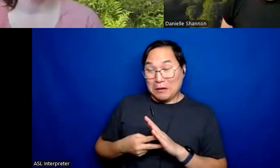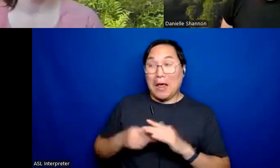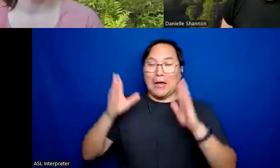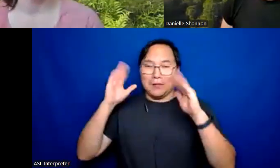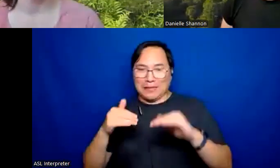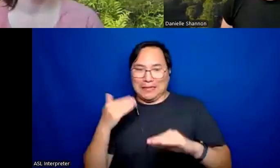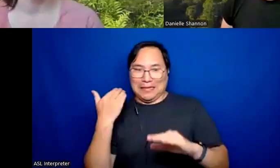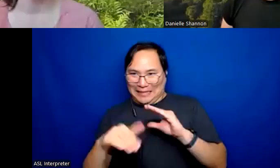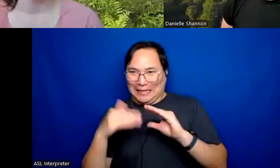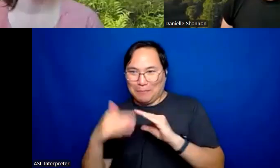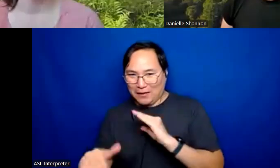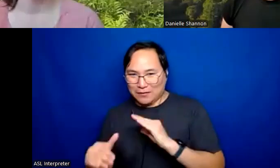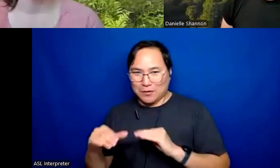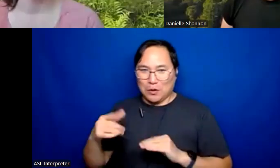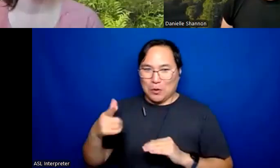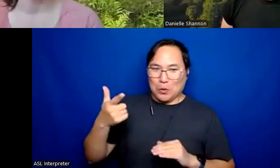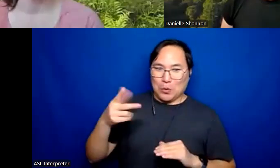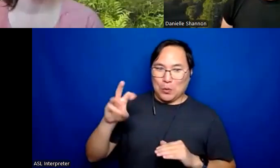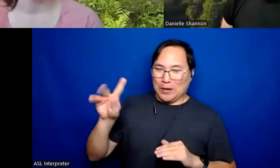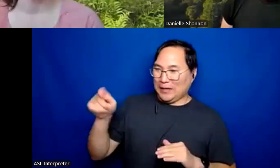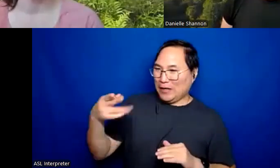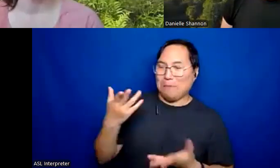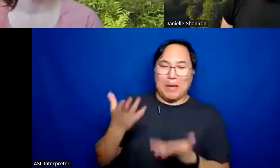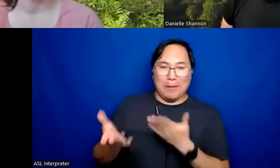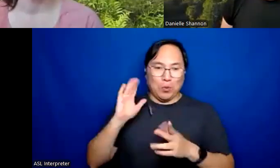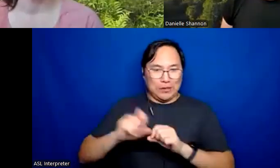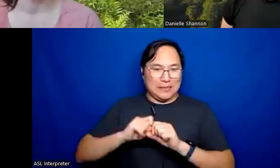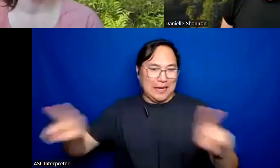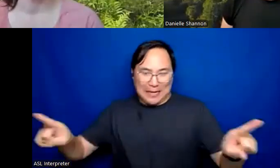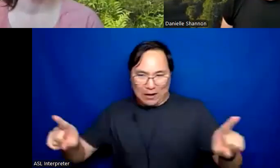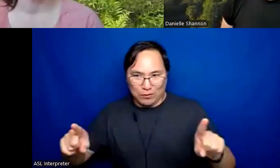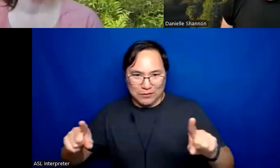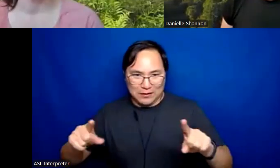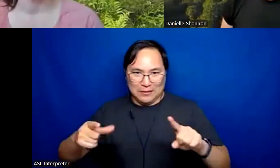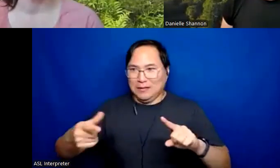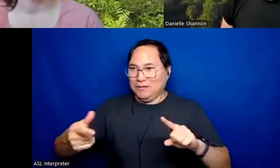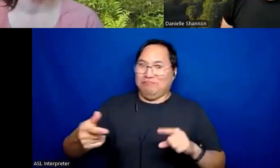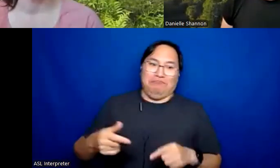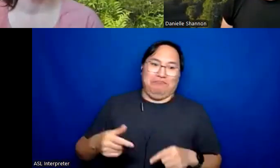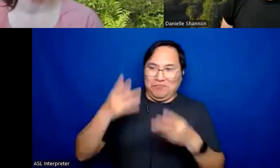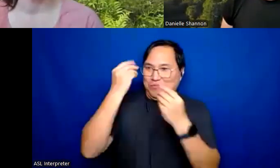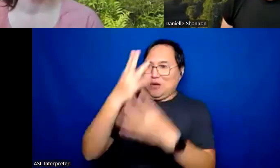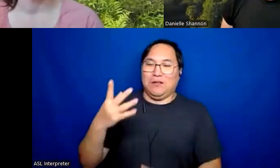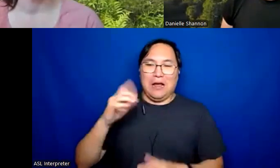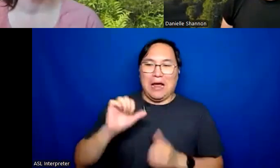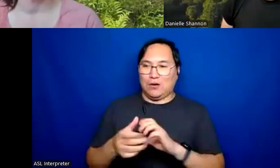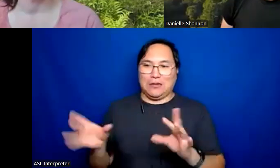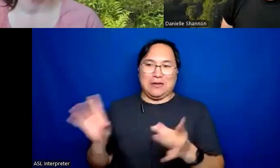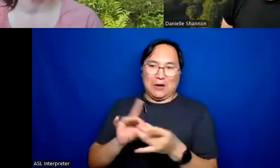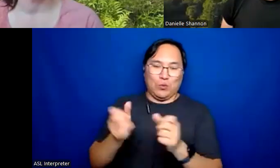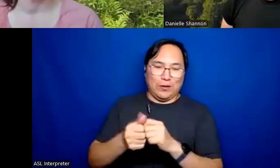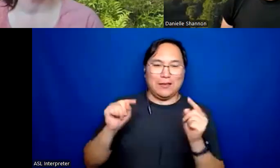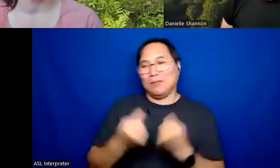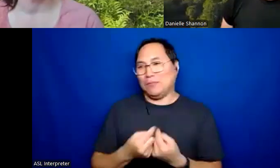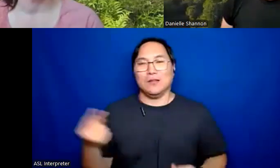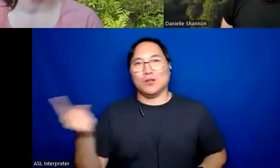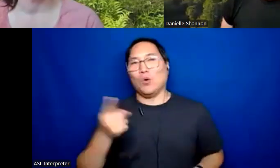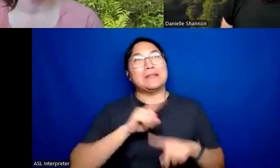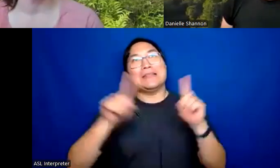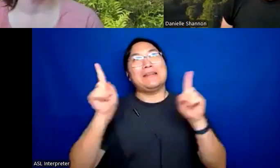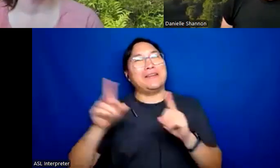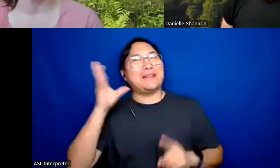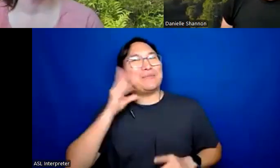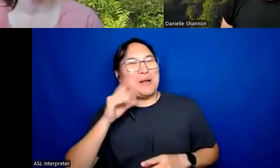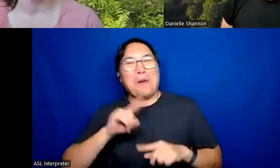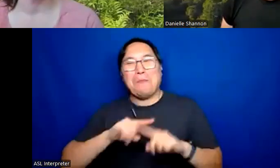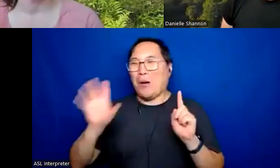communications, maybe from Gwyneth as we change these over. These are always adventures, but we'll try to treat